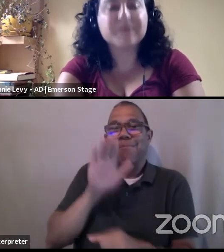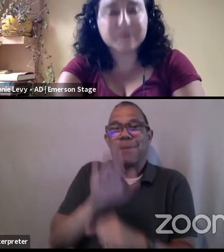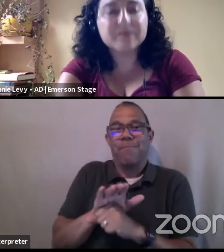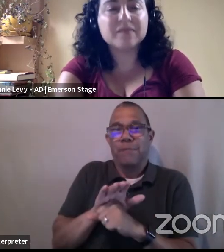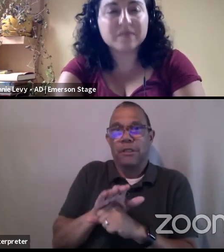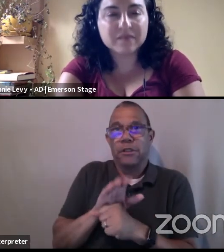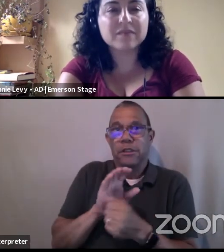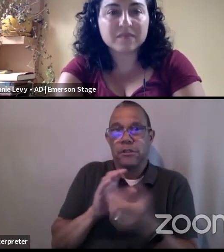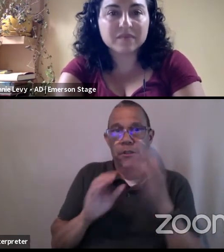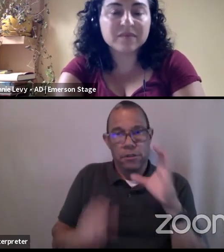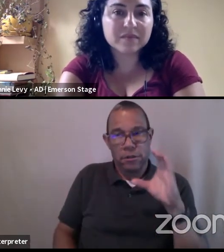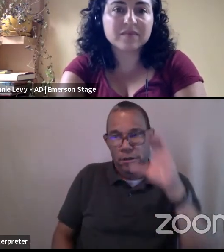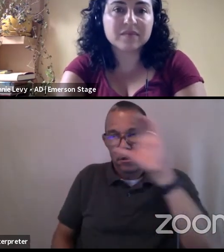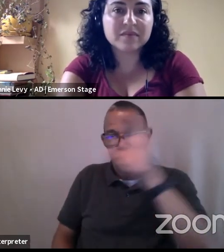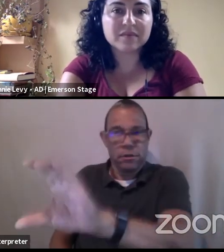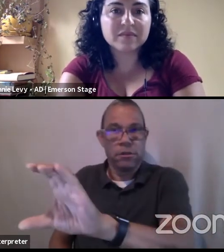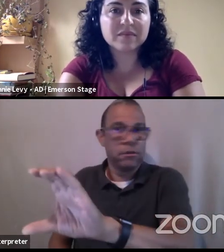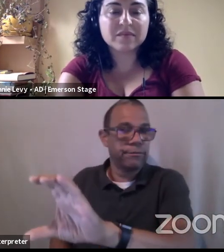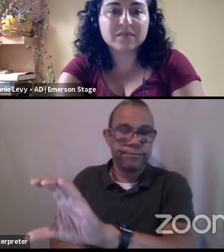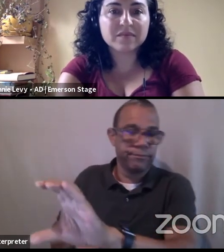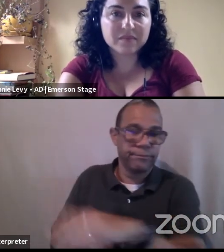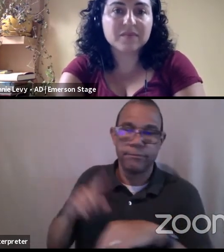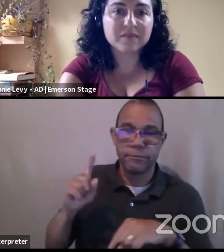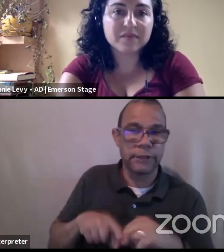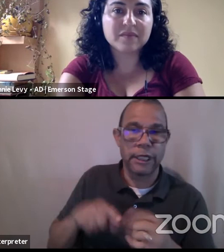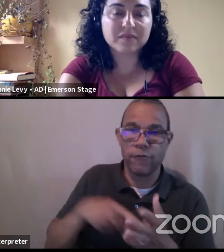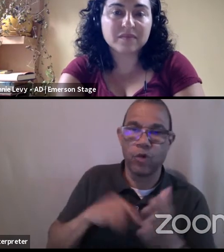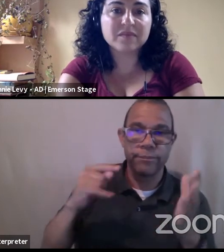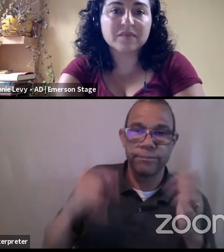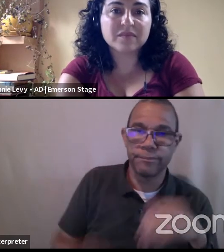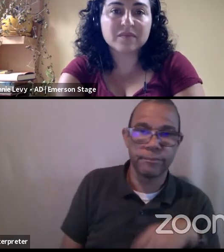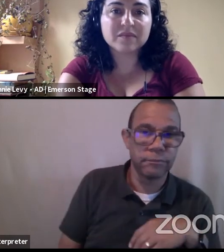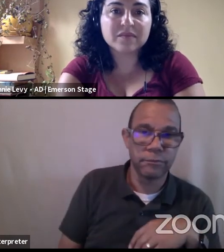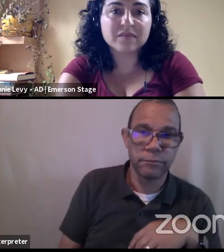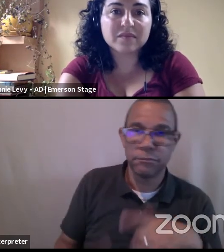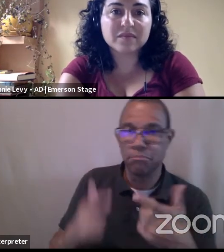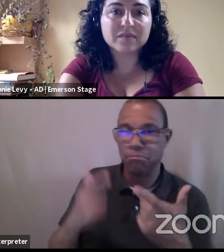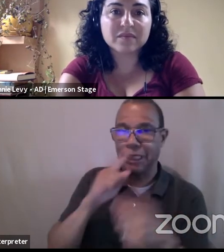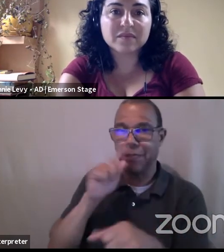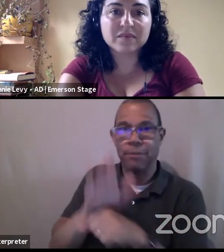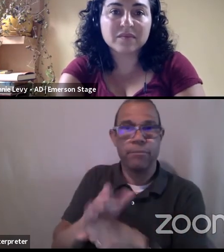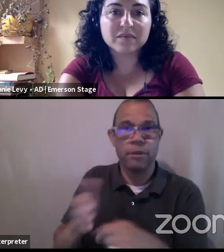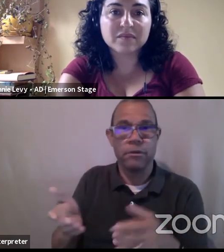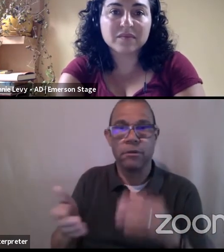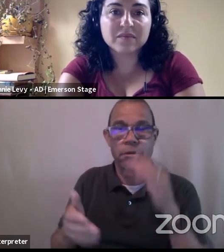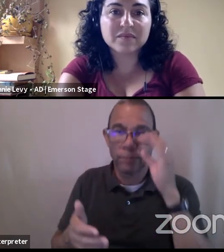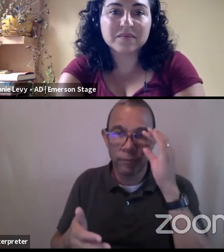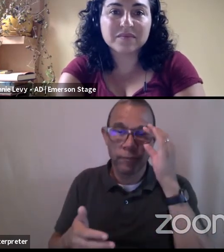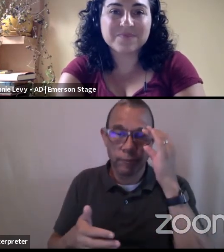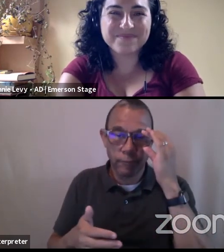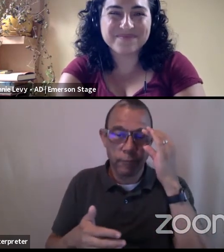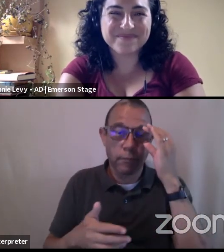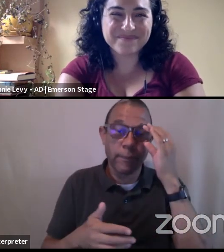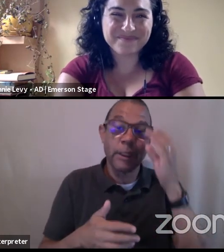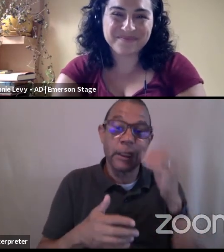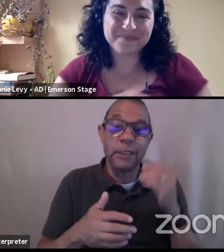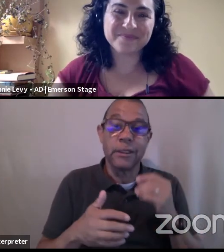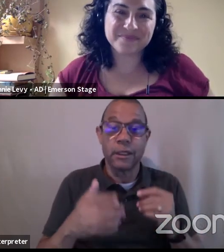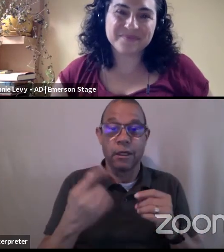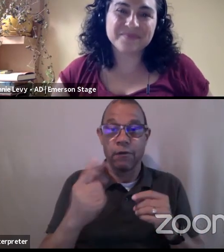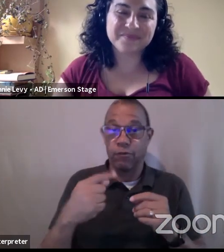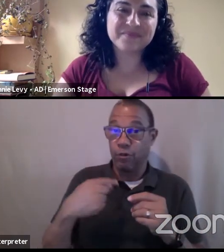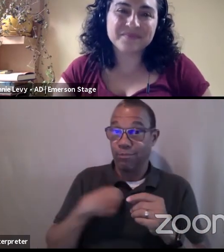right now, uh, to, to go to the theater and for me to just, oh, and I haven't been to the theater in a while. And she says, for me